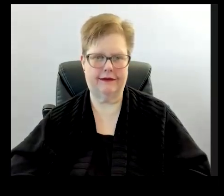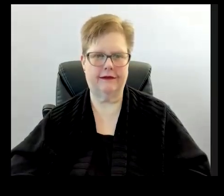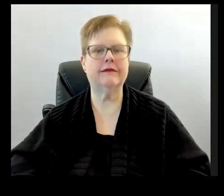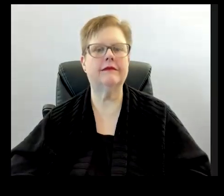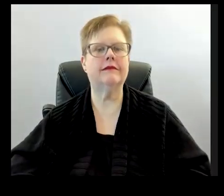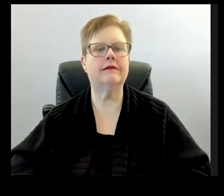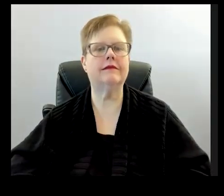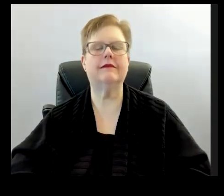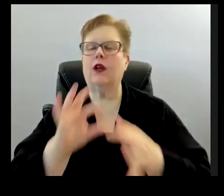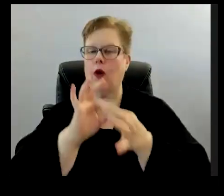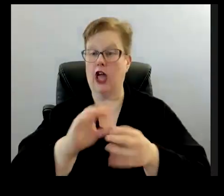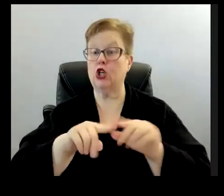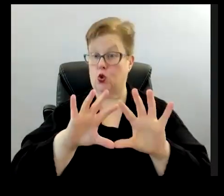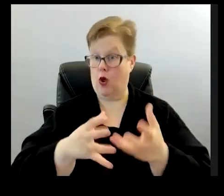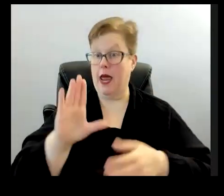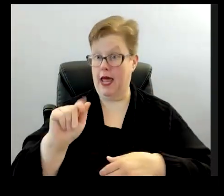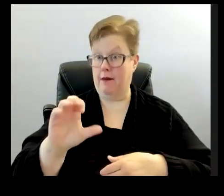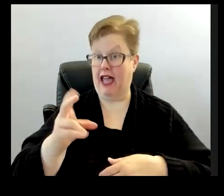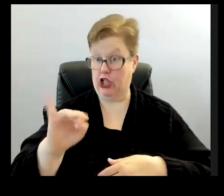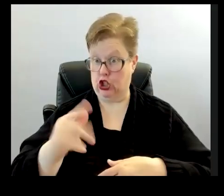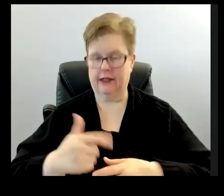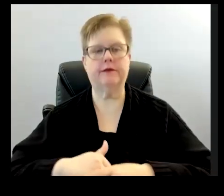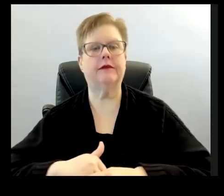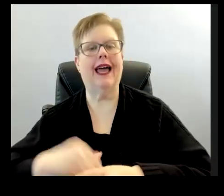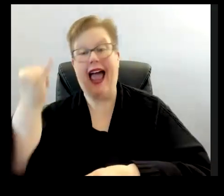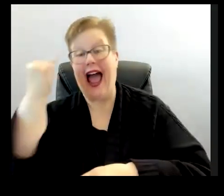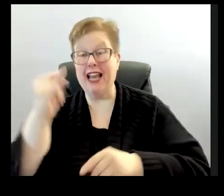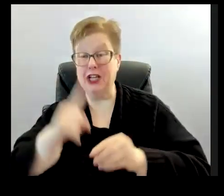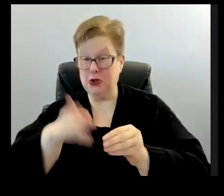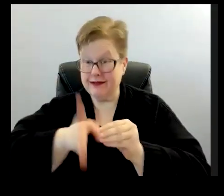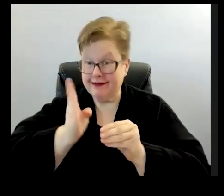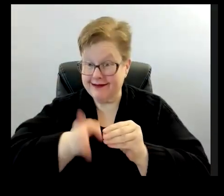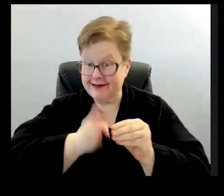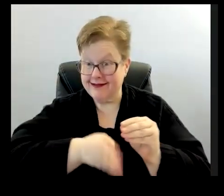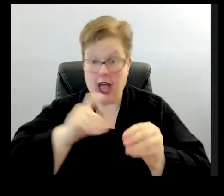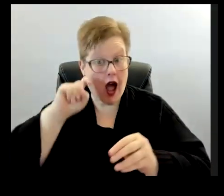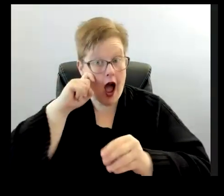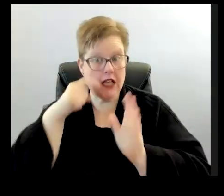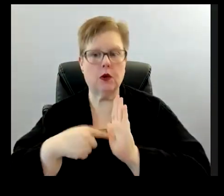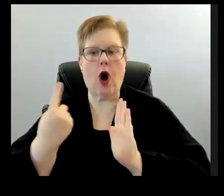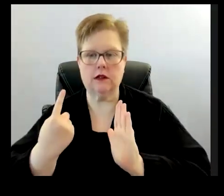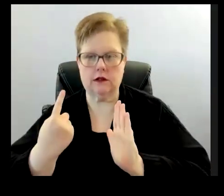This is related to batching. So it's the idea of chopping the onions once.